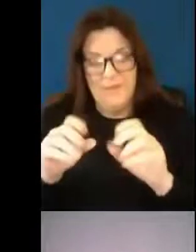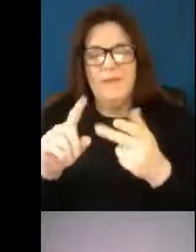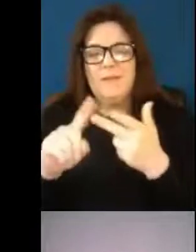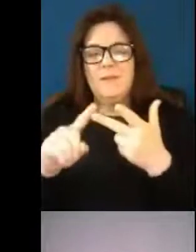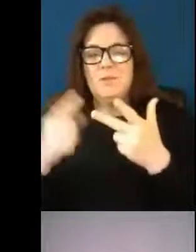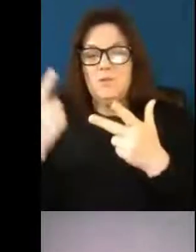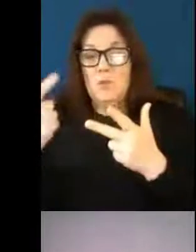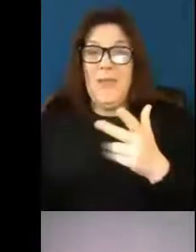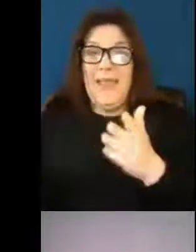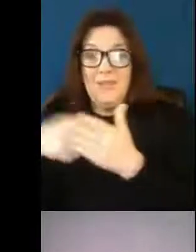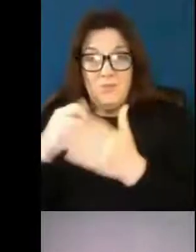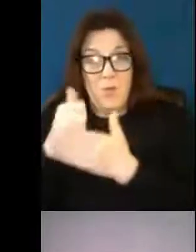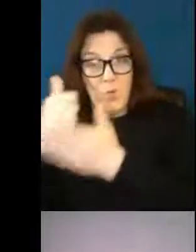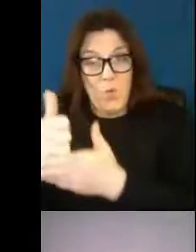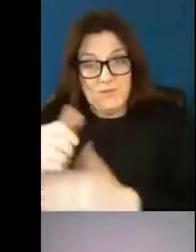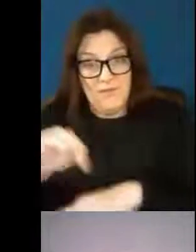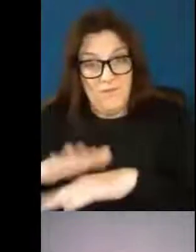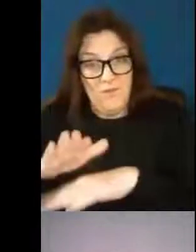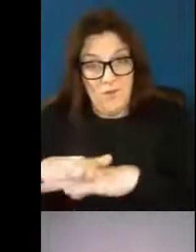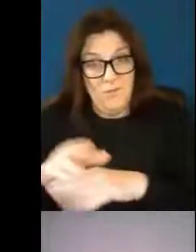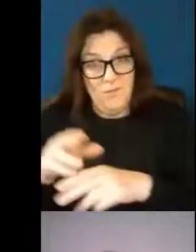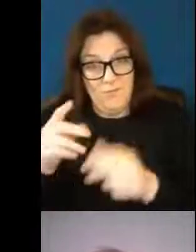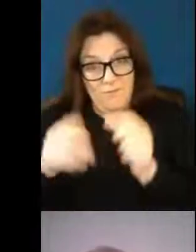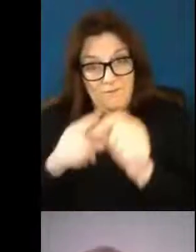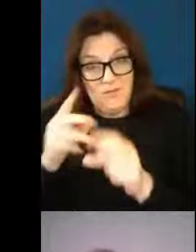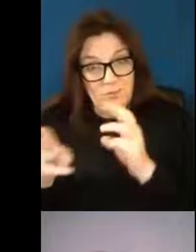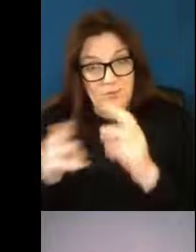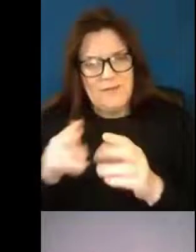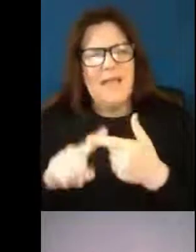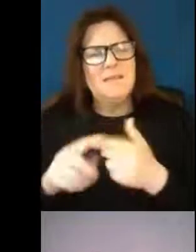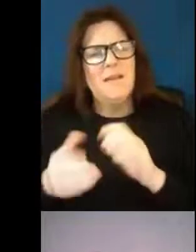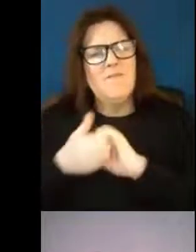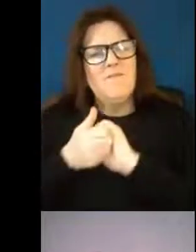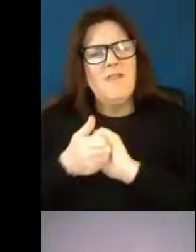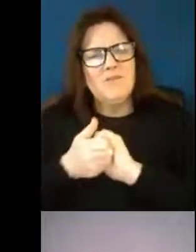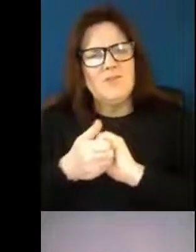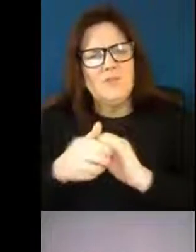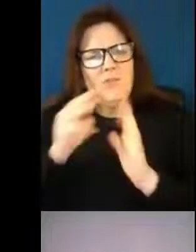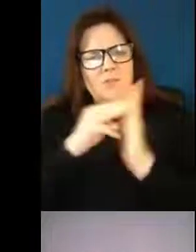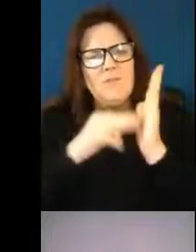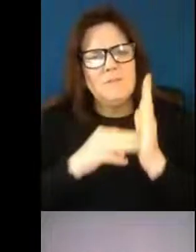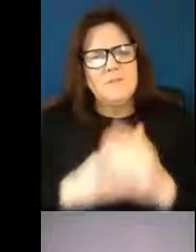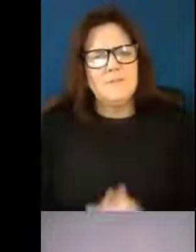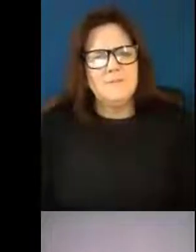professional practice, and also in relation to fellowship programs. So here